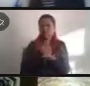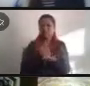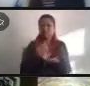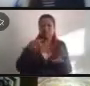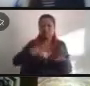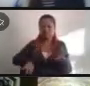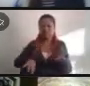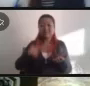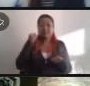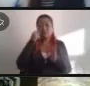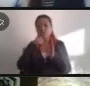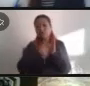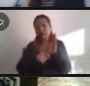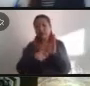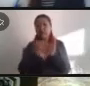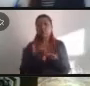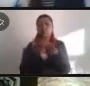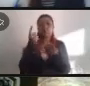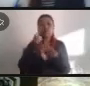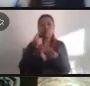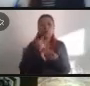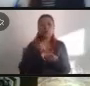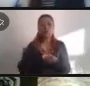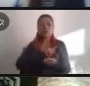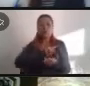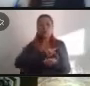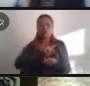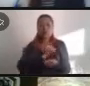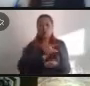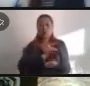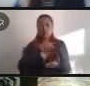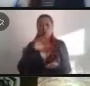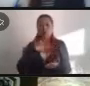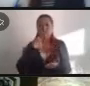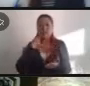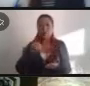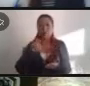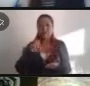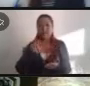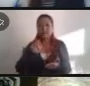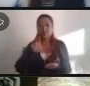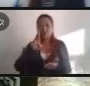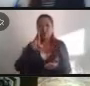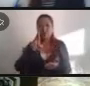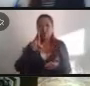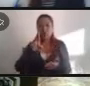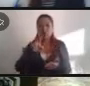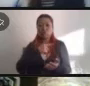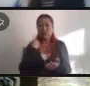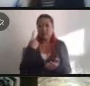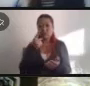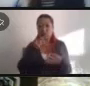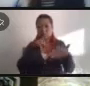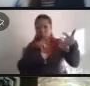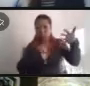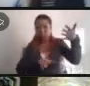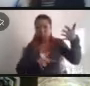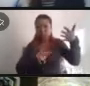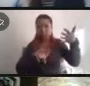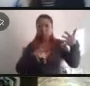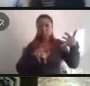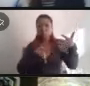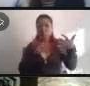for, cardiovascular risk, you can go in and see what evidence there is for that risk, what work has already been